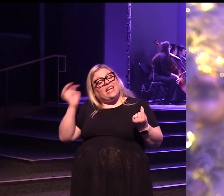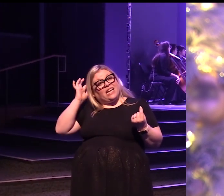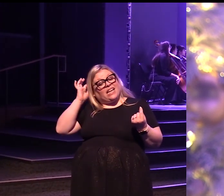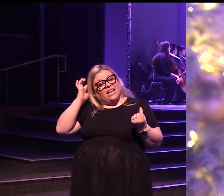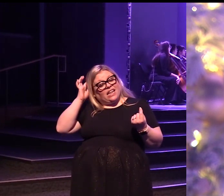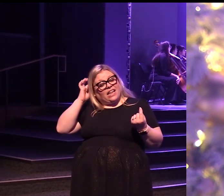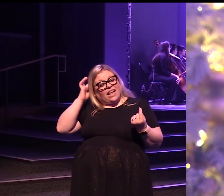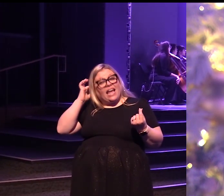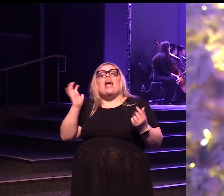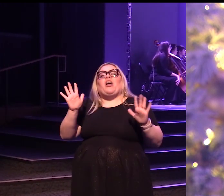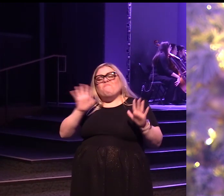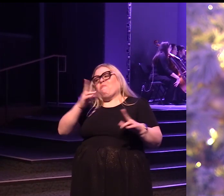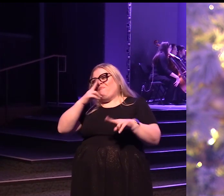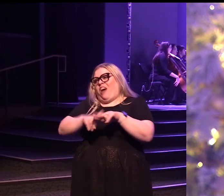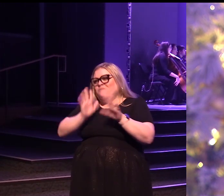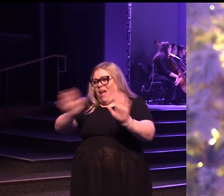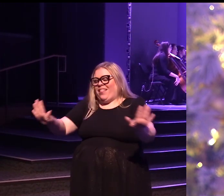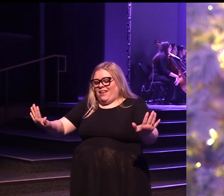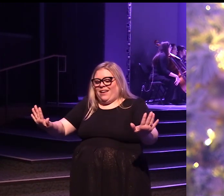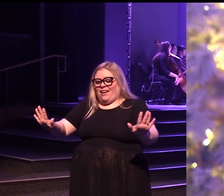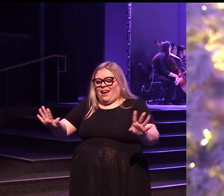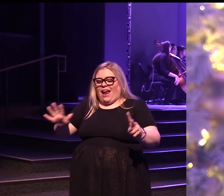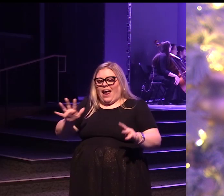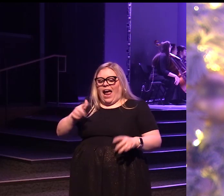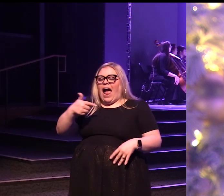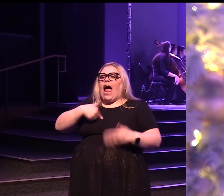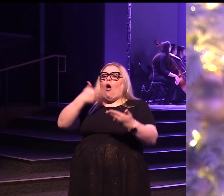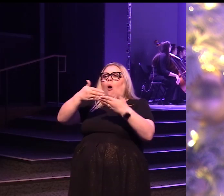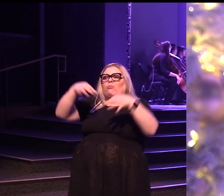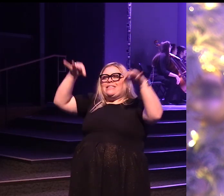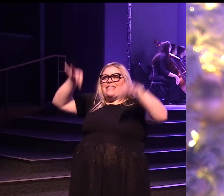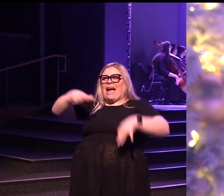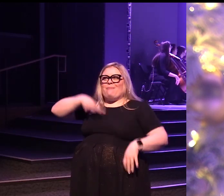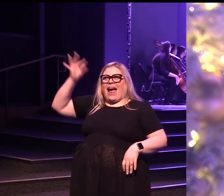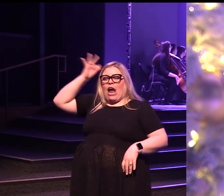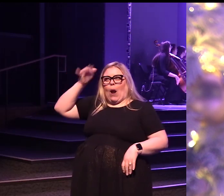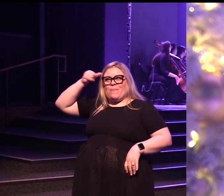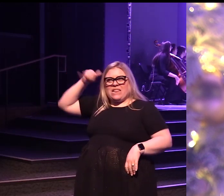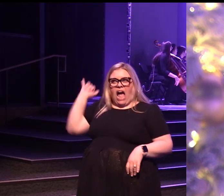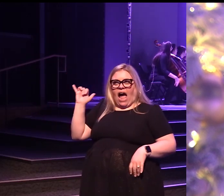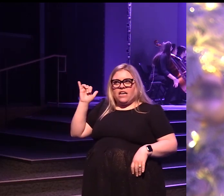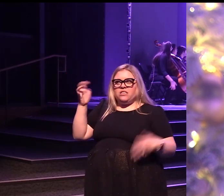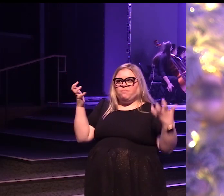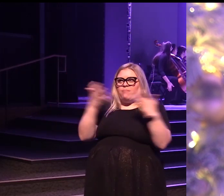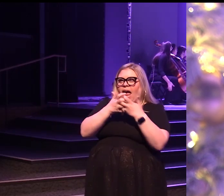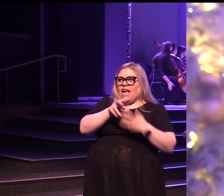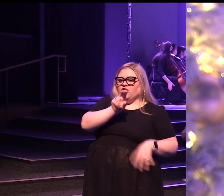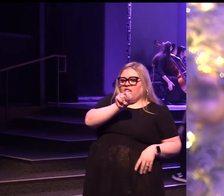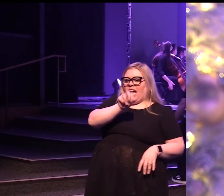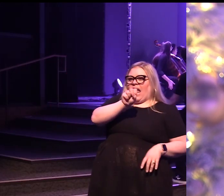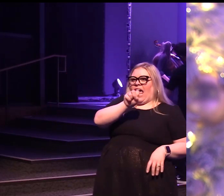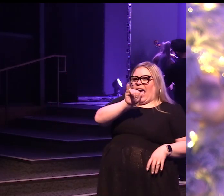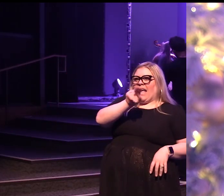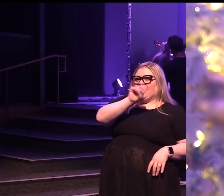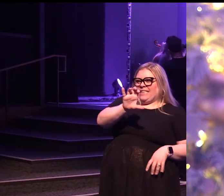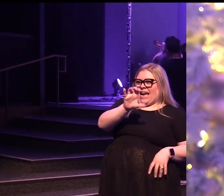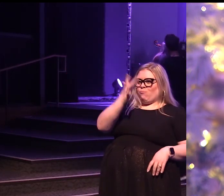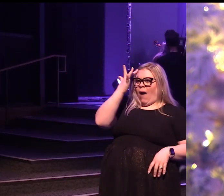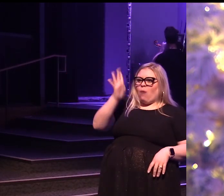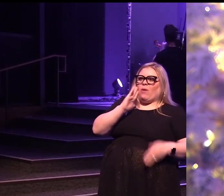is gonna be a lot of fun. I almost dyed my hair blonde for it. I'm gonna sing an NSYNC